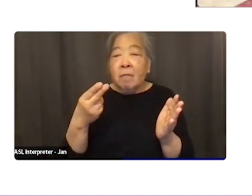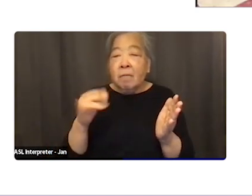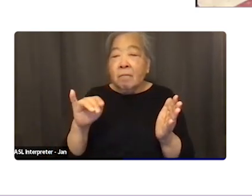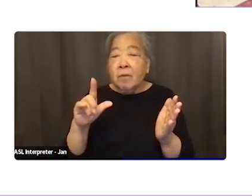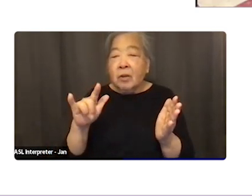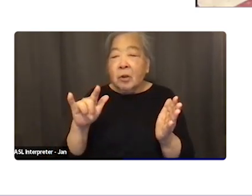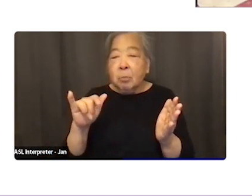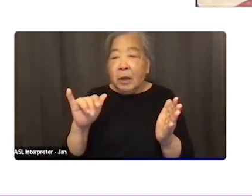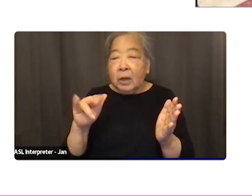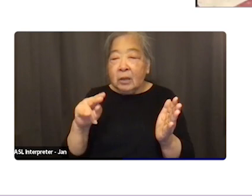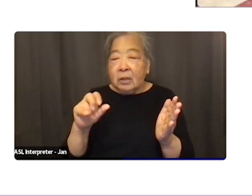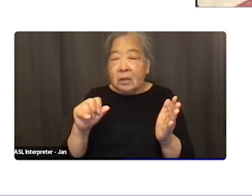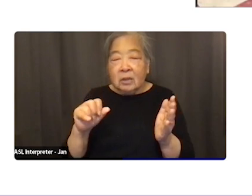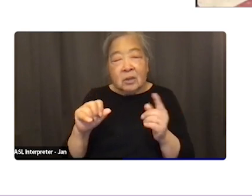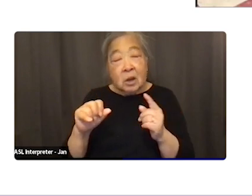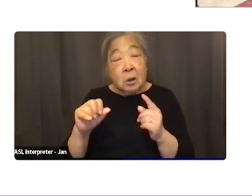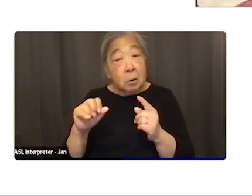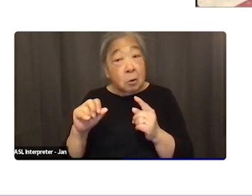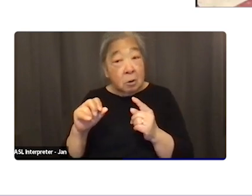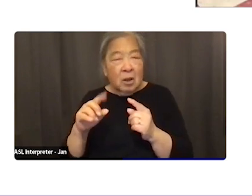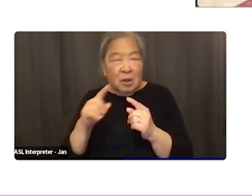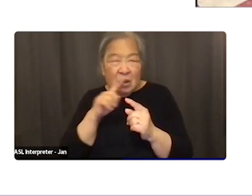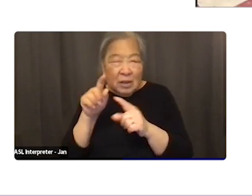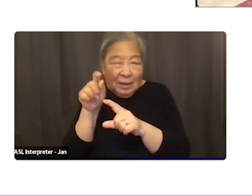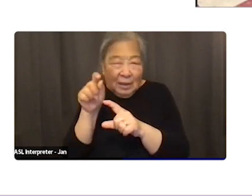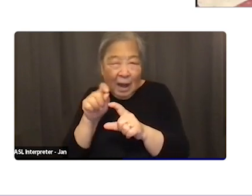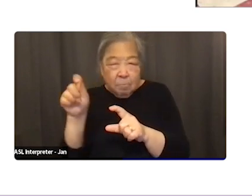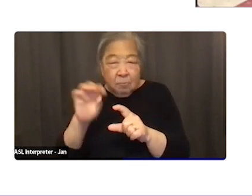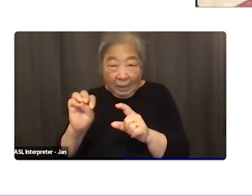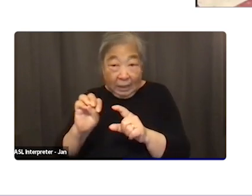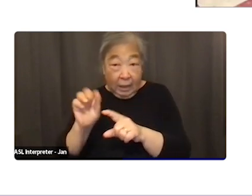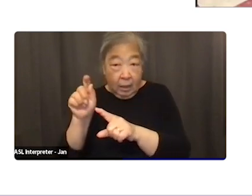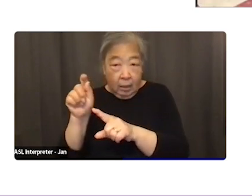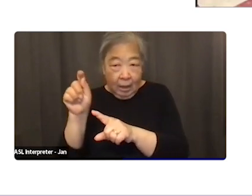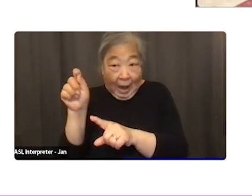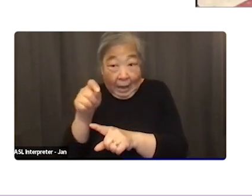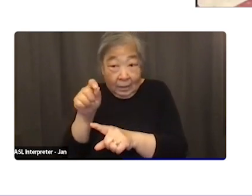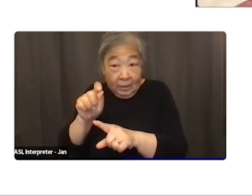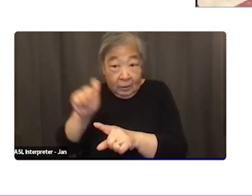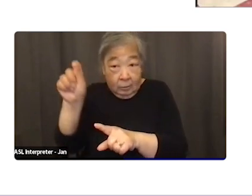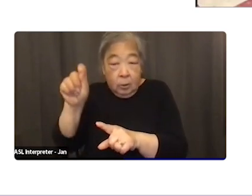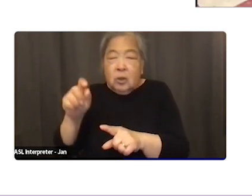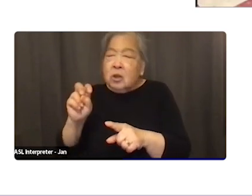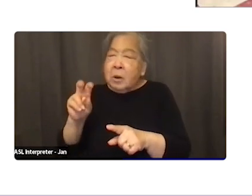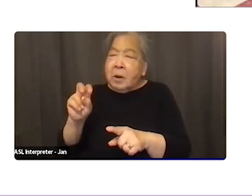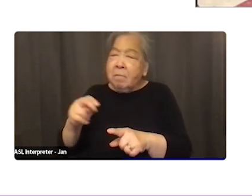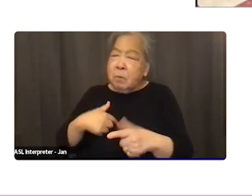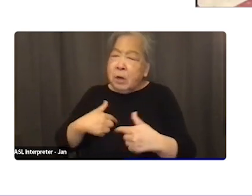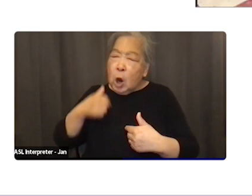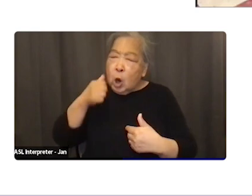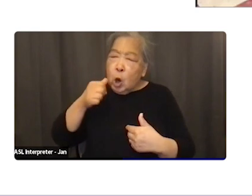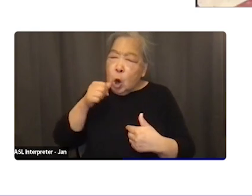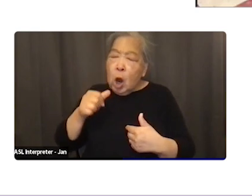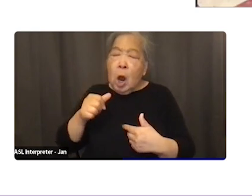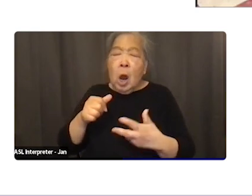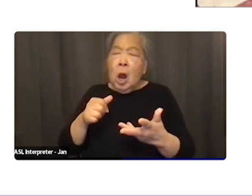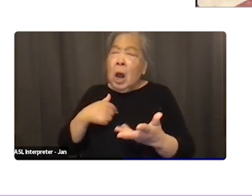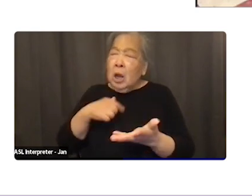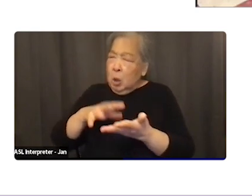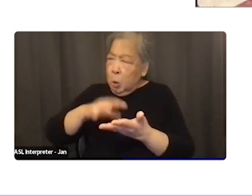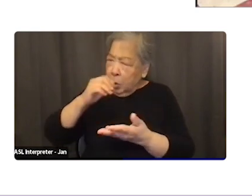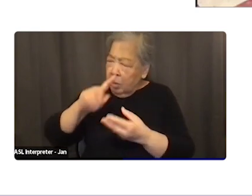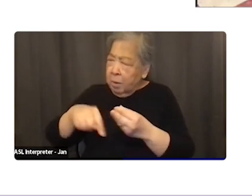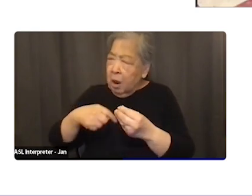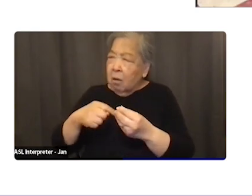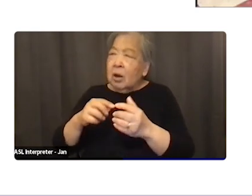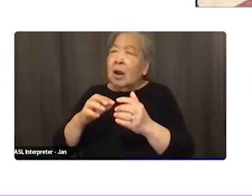E, right? So even as a young girl, I was introduced to the way things were and the way I